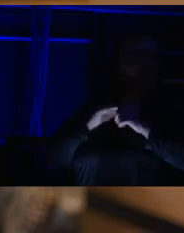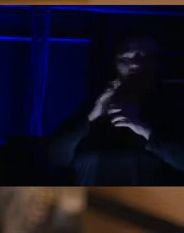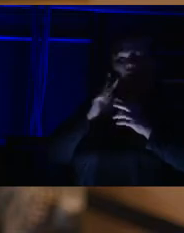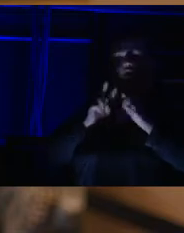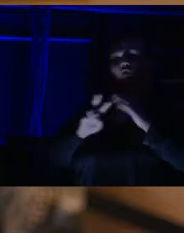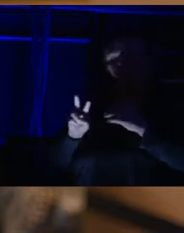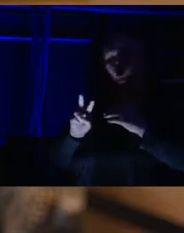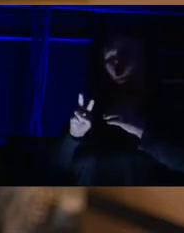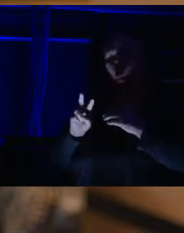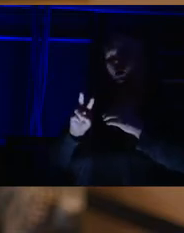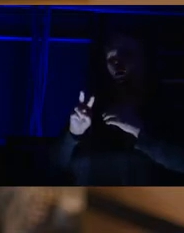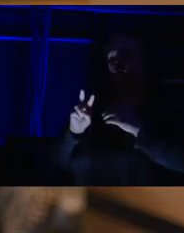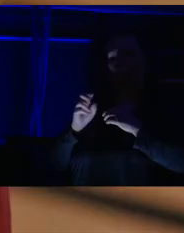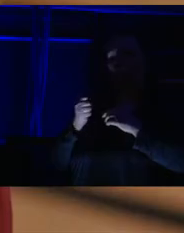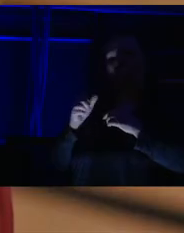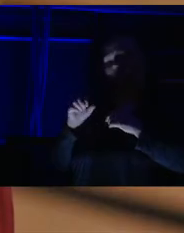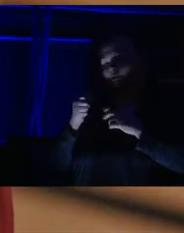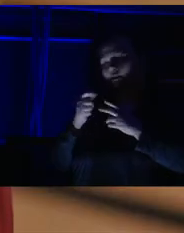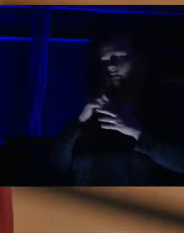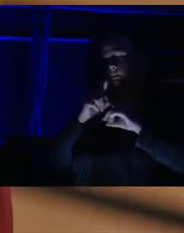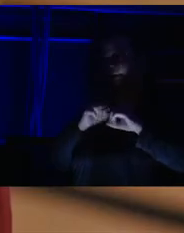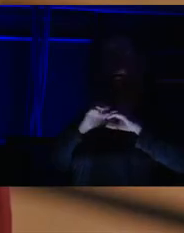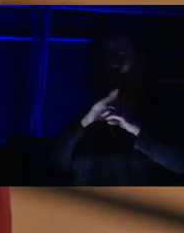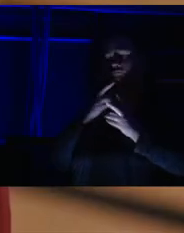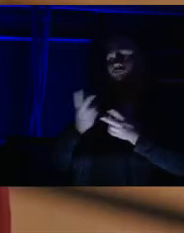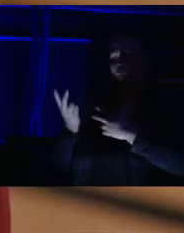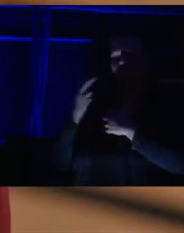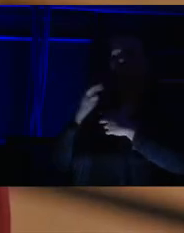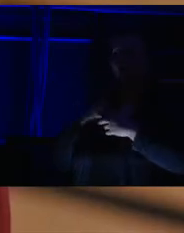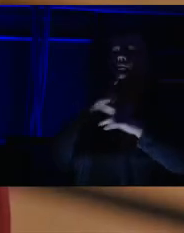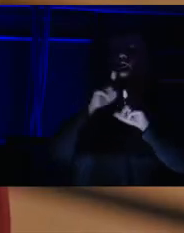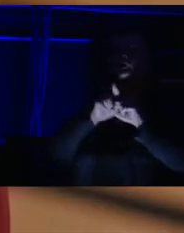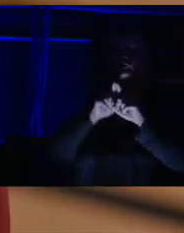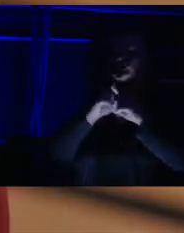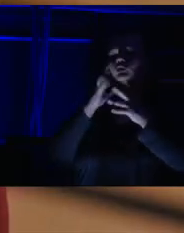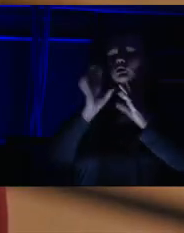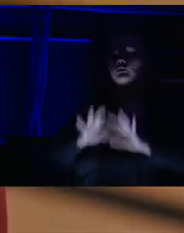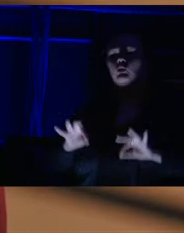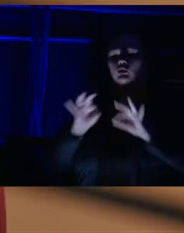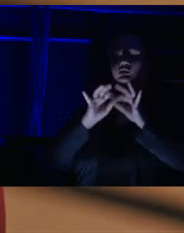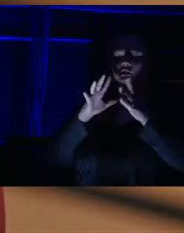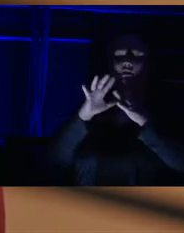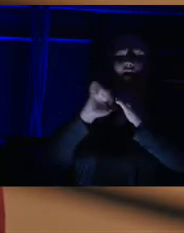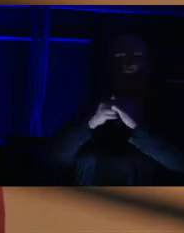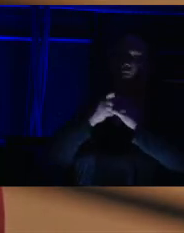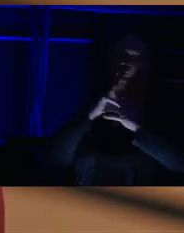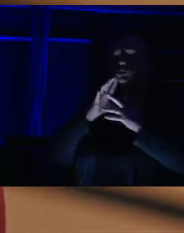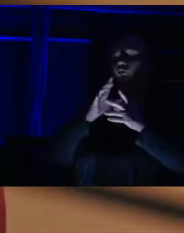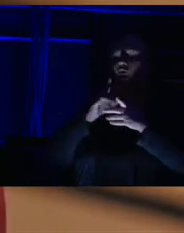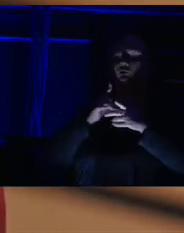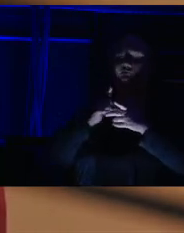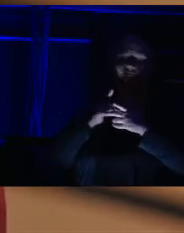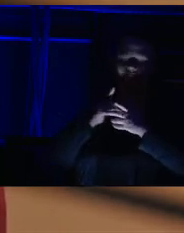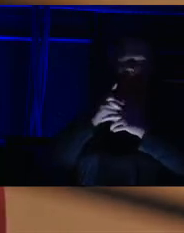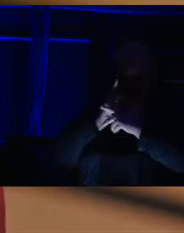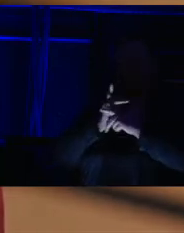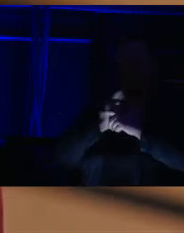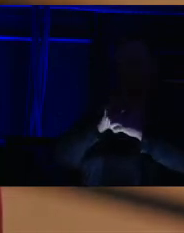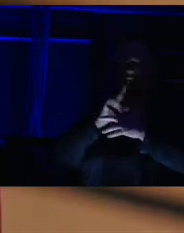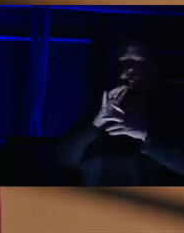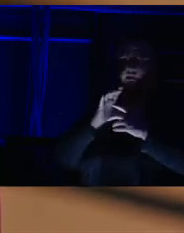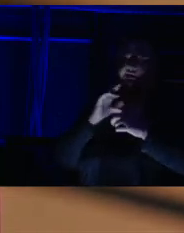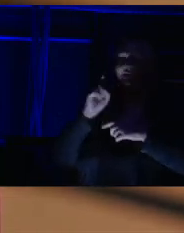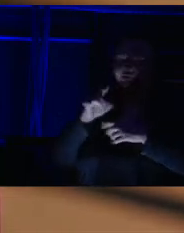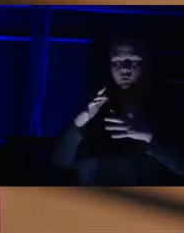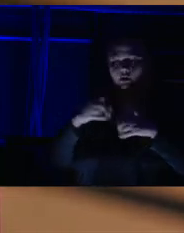and a student of the past. They must also know the importance of courting help and securing advice, and they need to